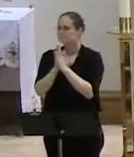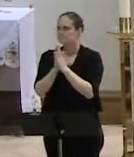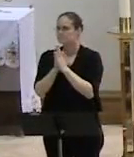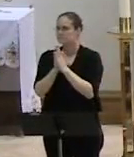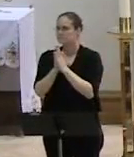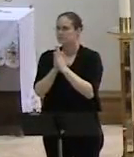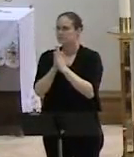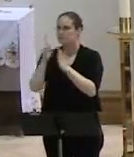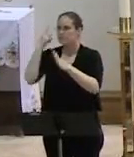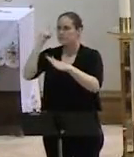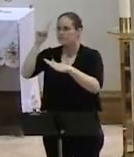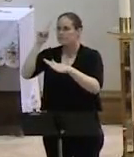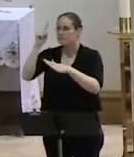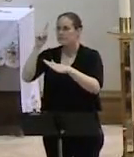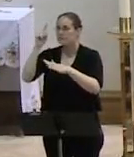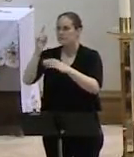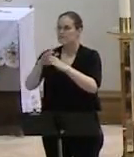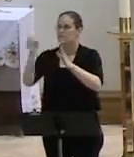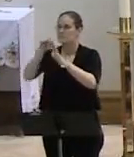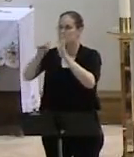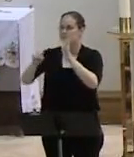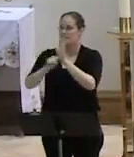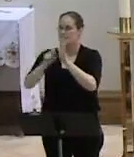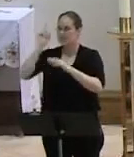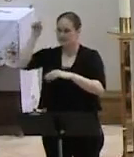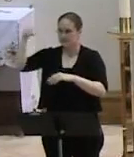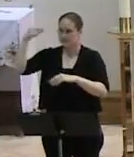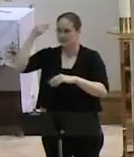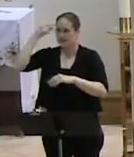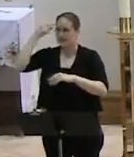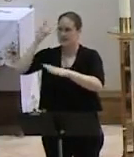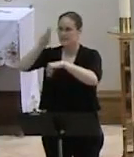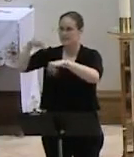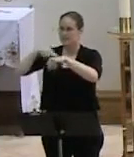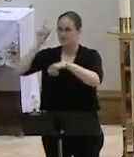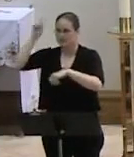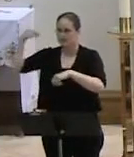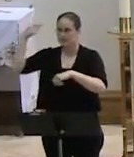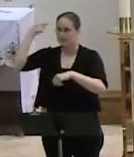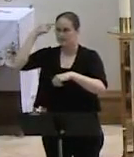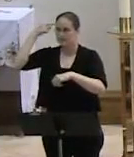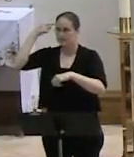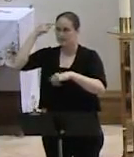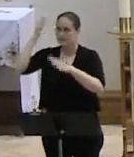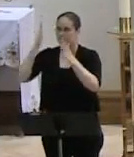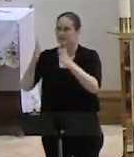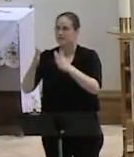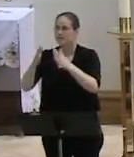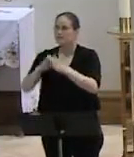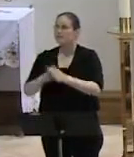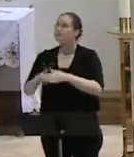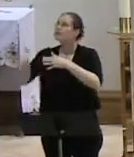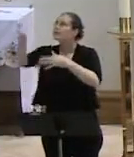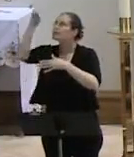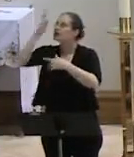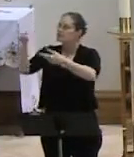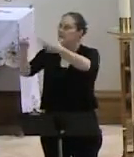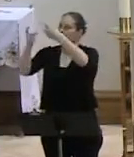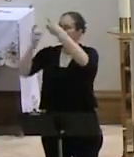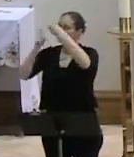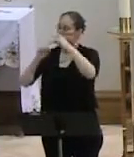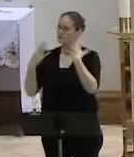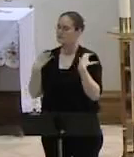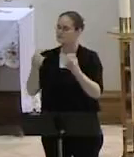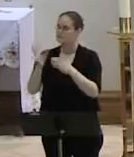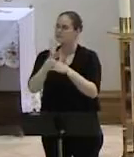For our national, state, and local leaders, and all who are in positions of authority, may God empower them to